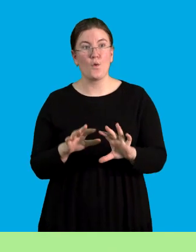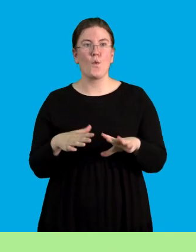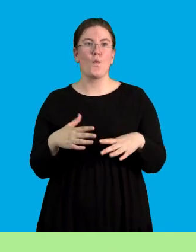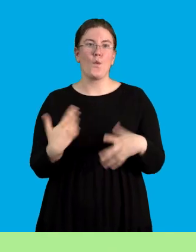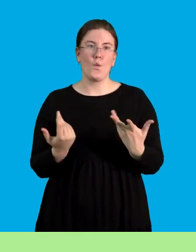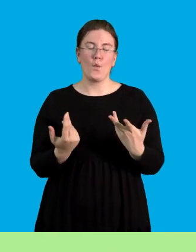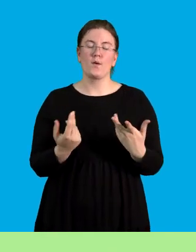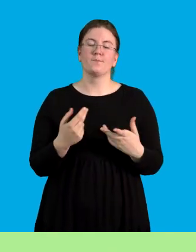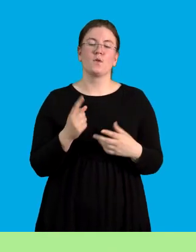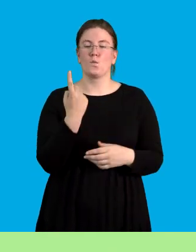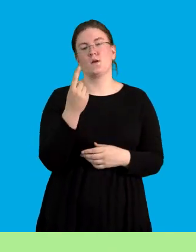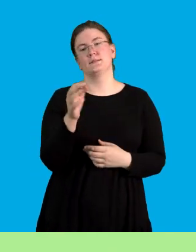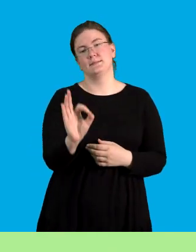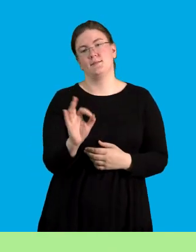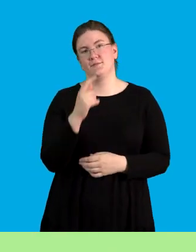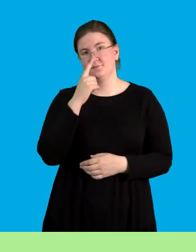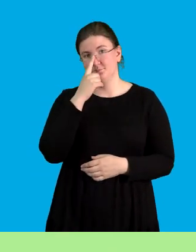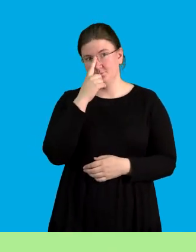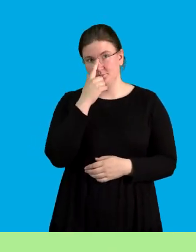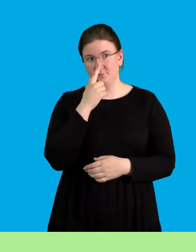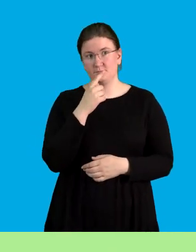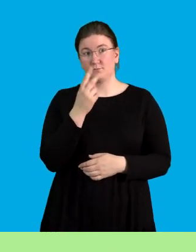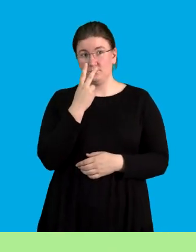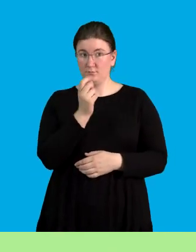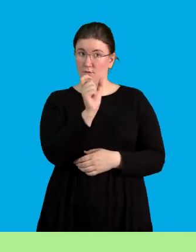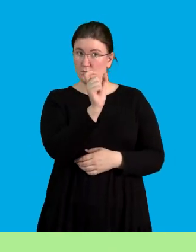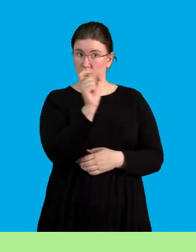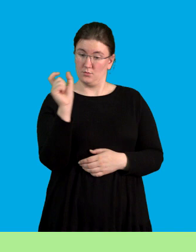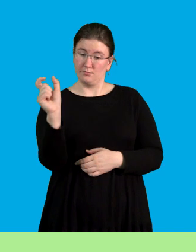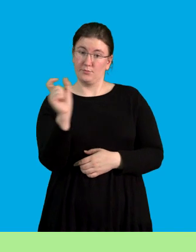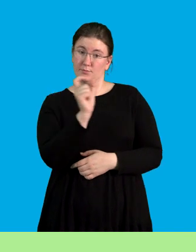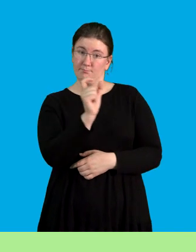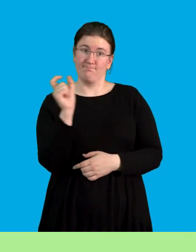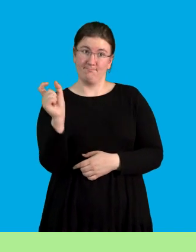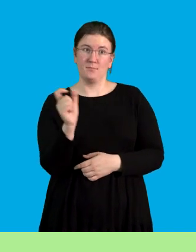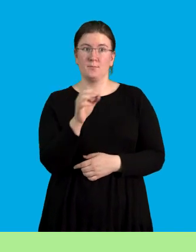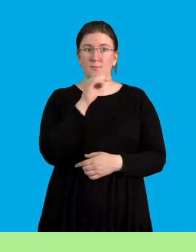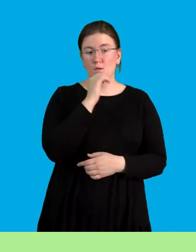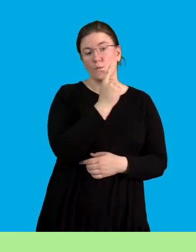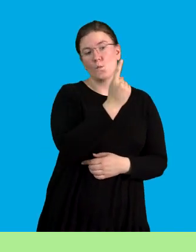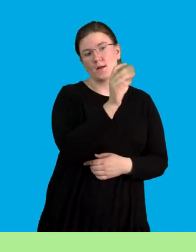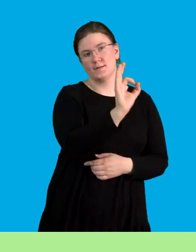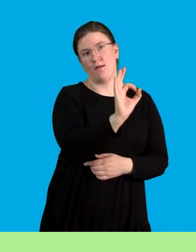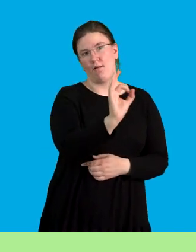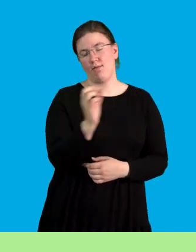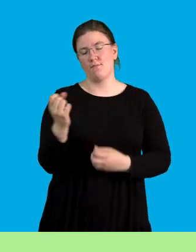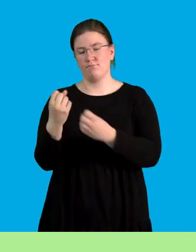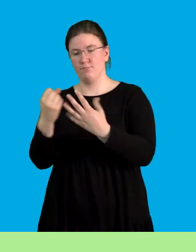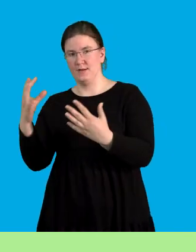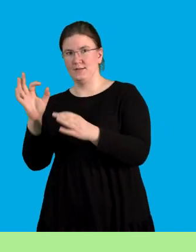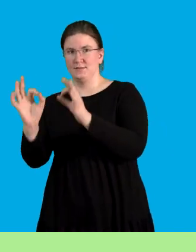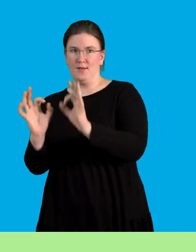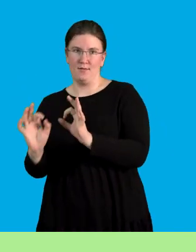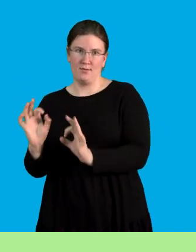our prefixes again there in the words, they give us an idea that one can have one cell and